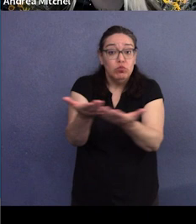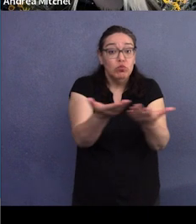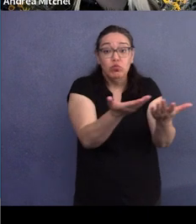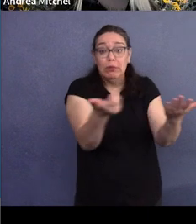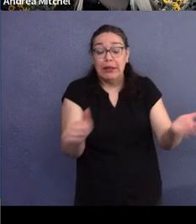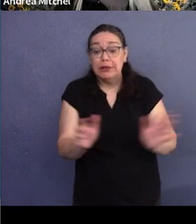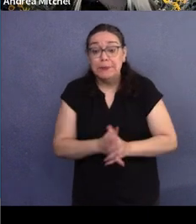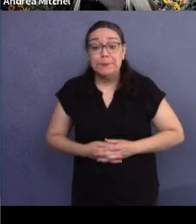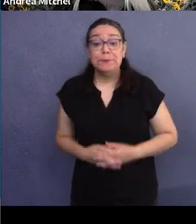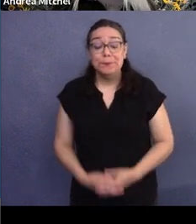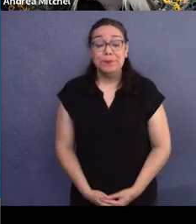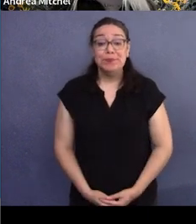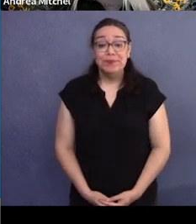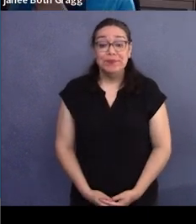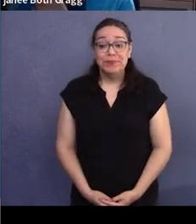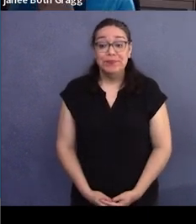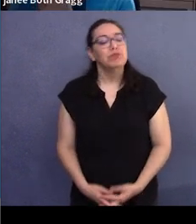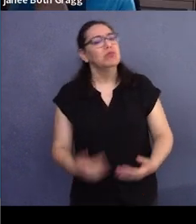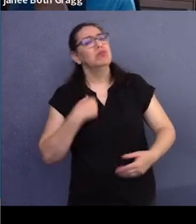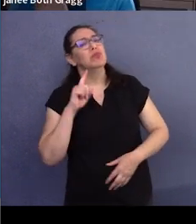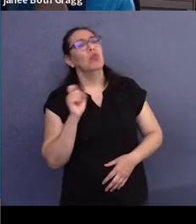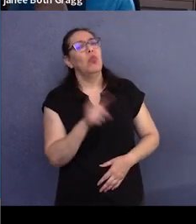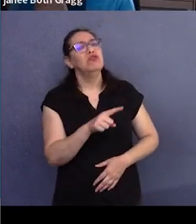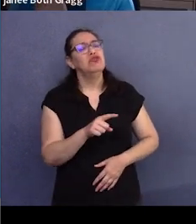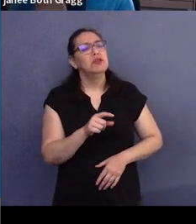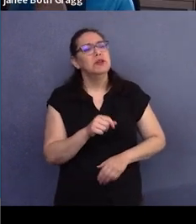all? I have a question.